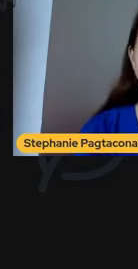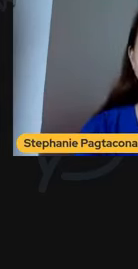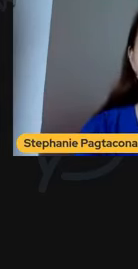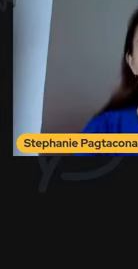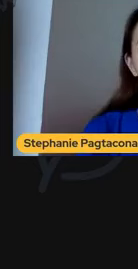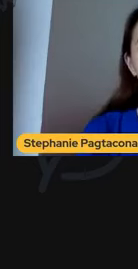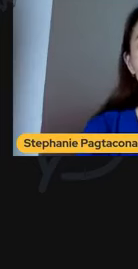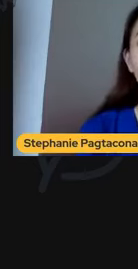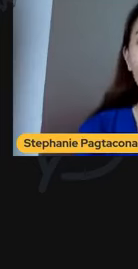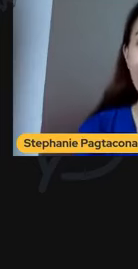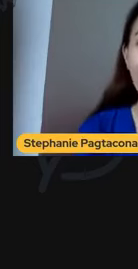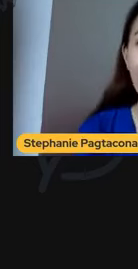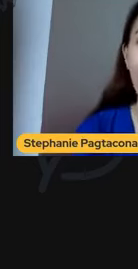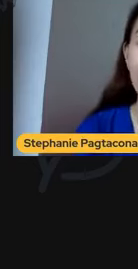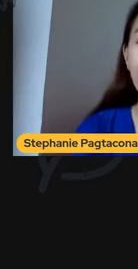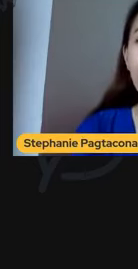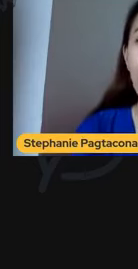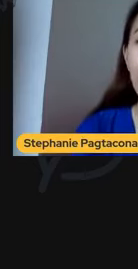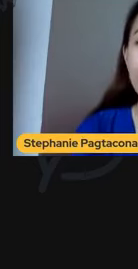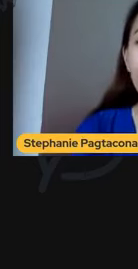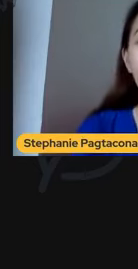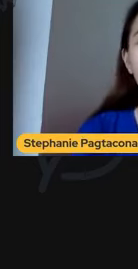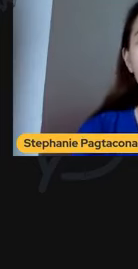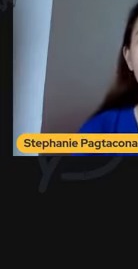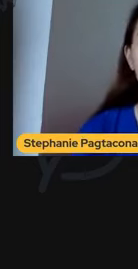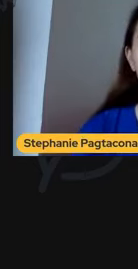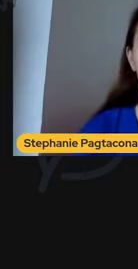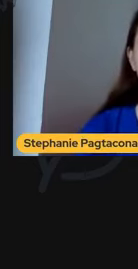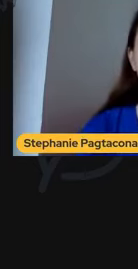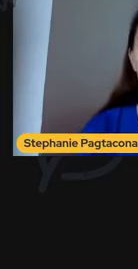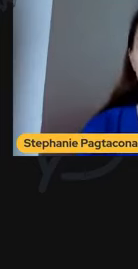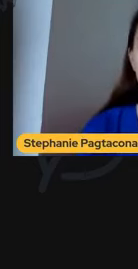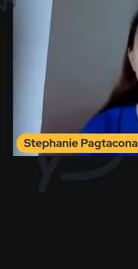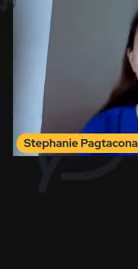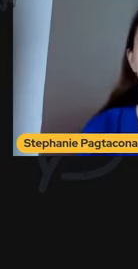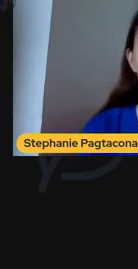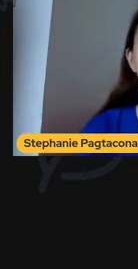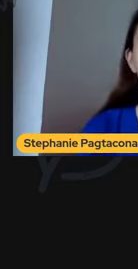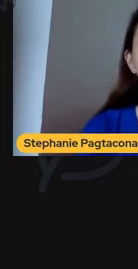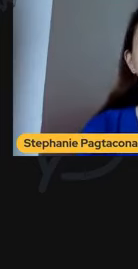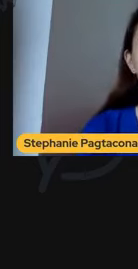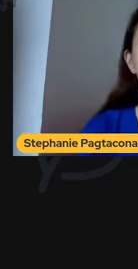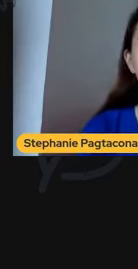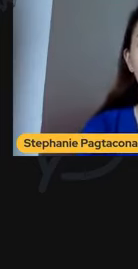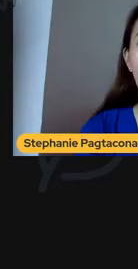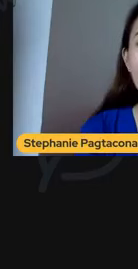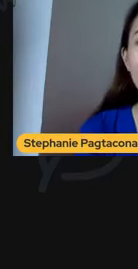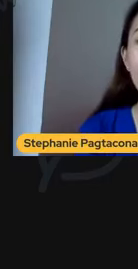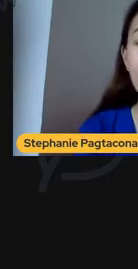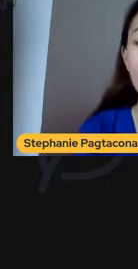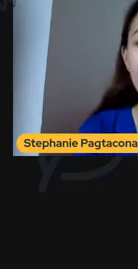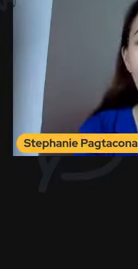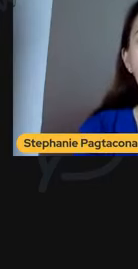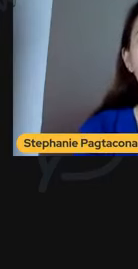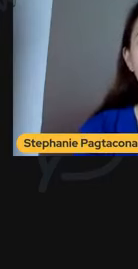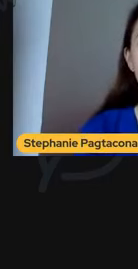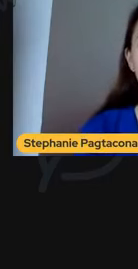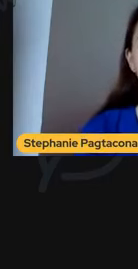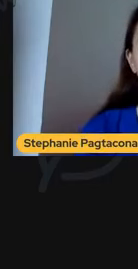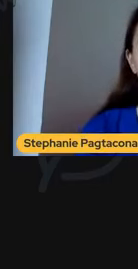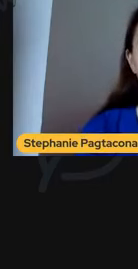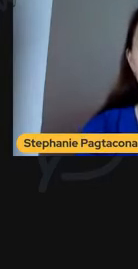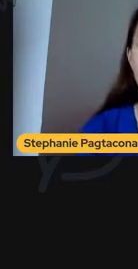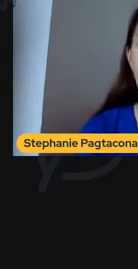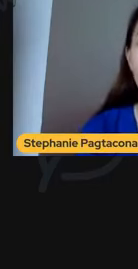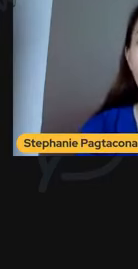about. To give the opening remarks, may we call on the Documentations Committee Chairman of Hands in Inclusion,